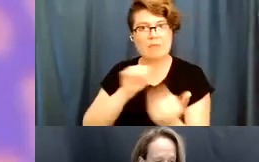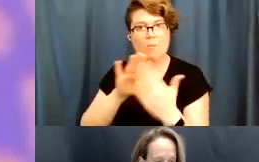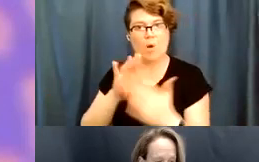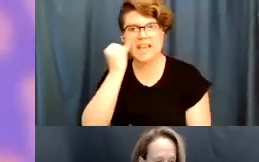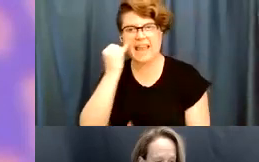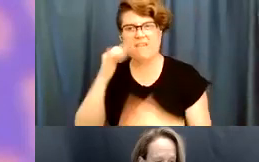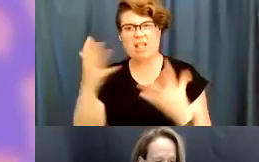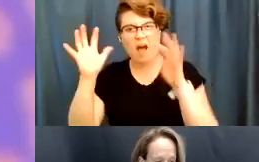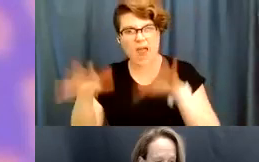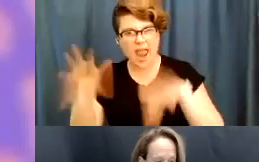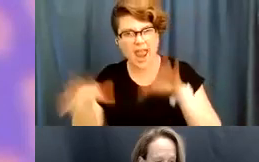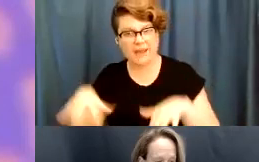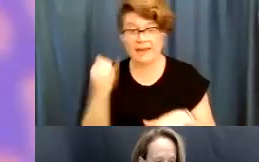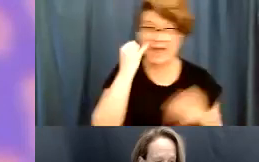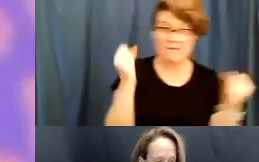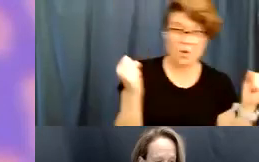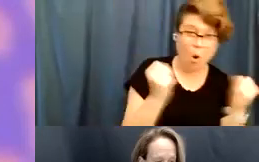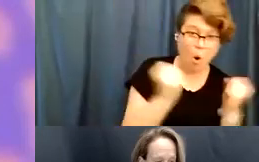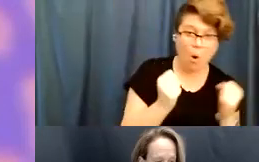frost, or plague?